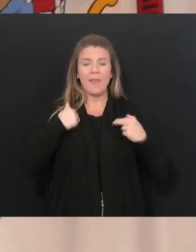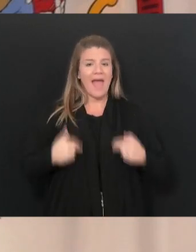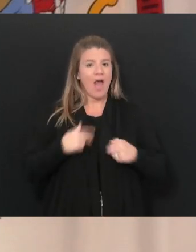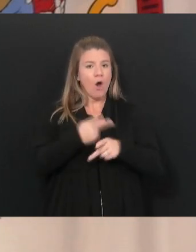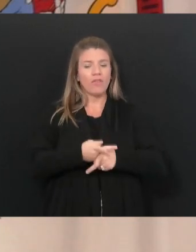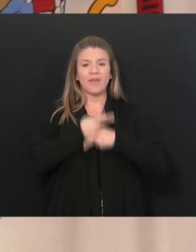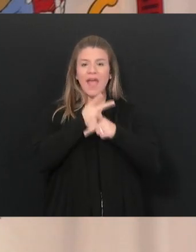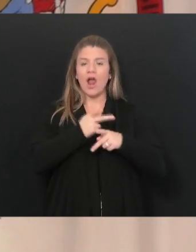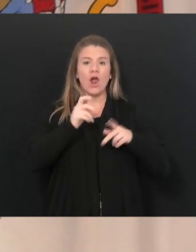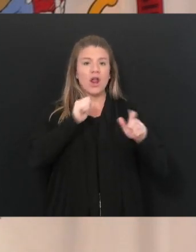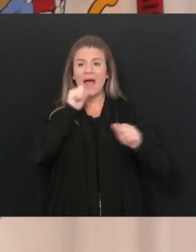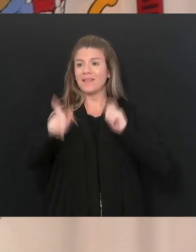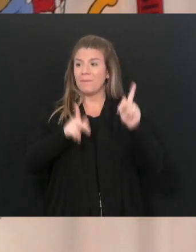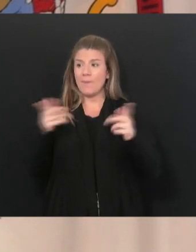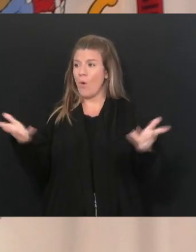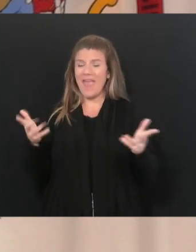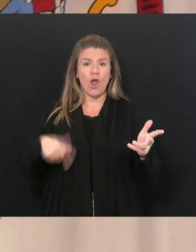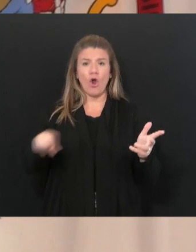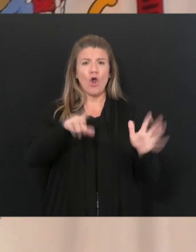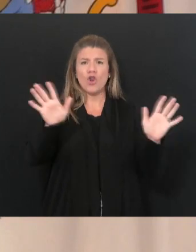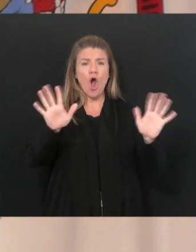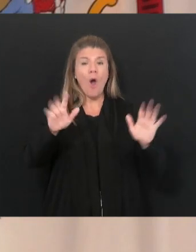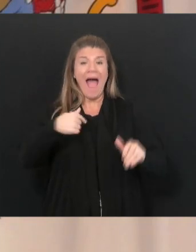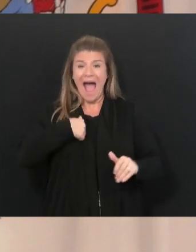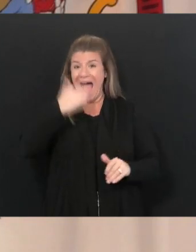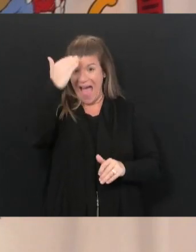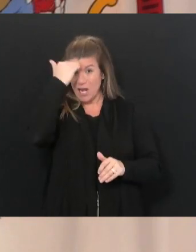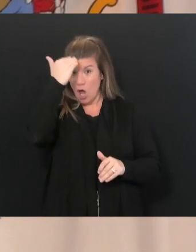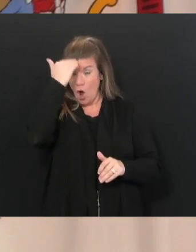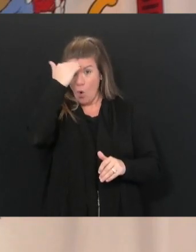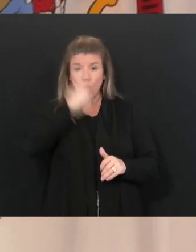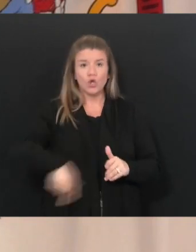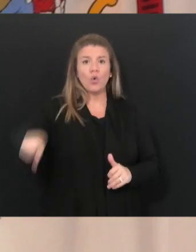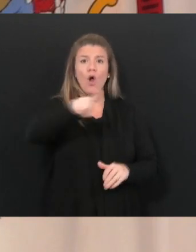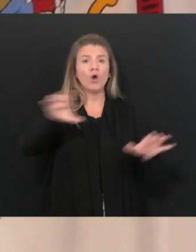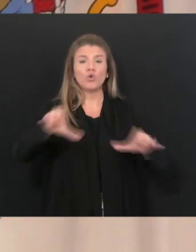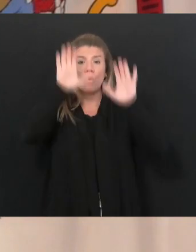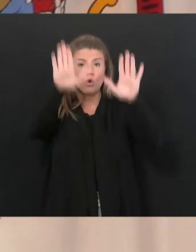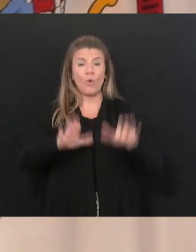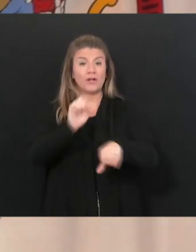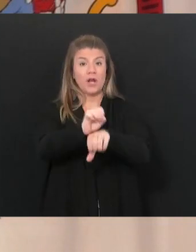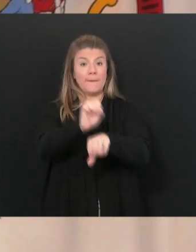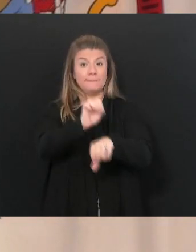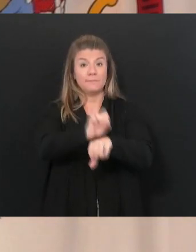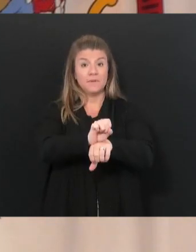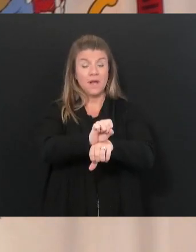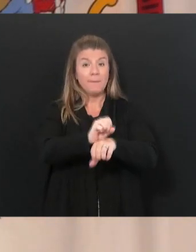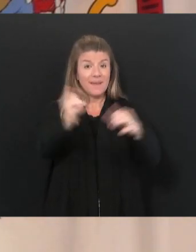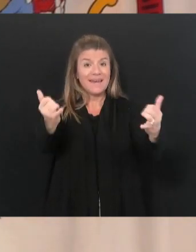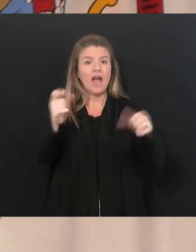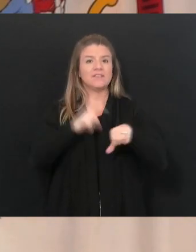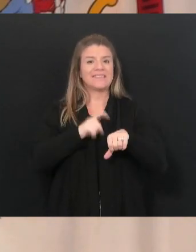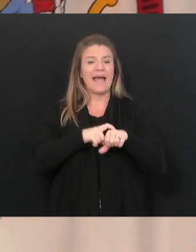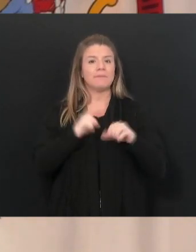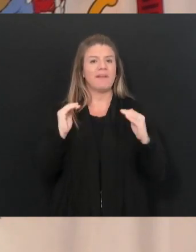not our people in here. I know everybody's doing a great, great job, but let's just be fair,